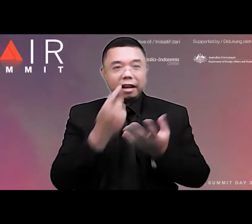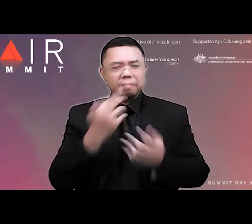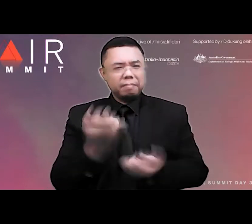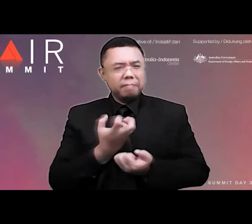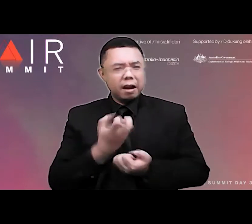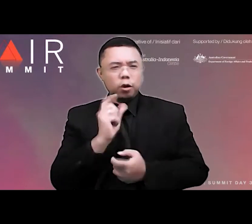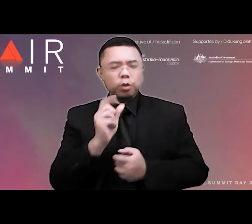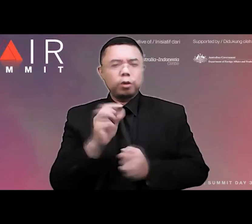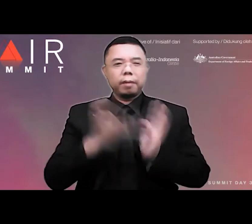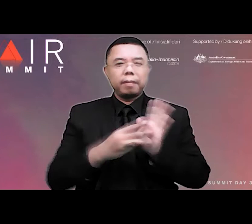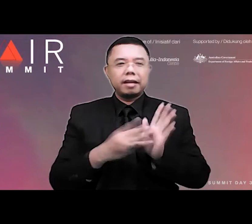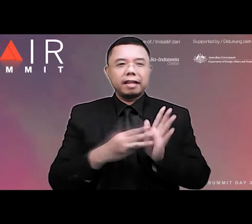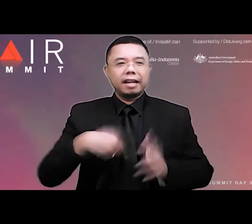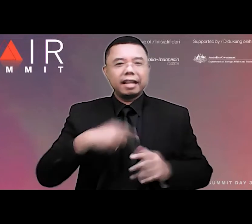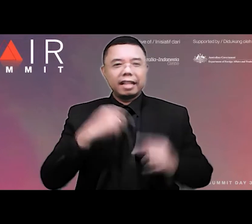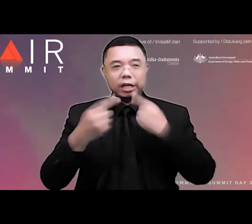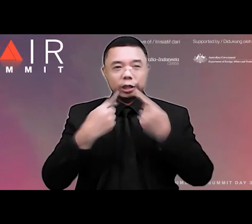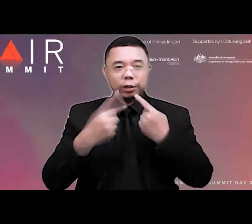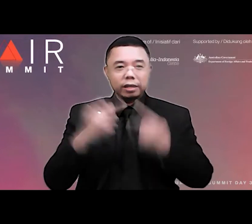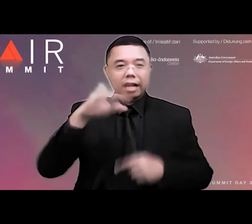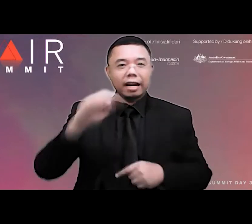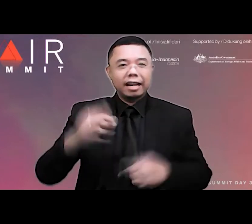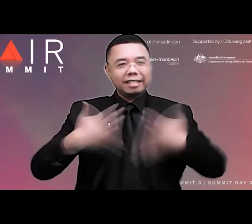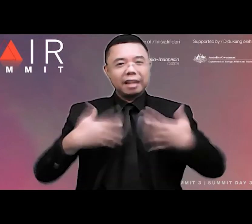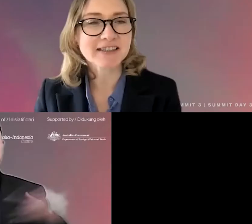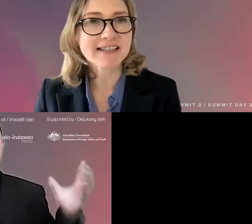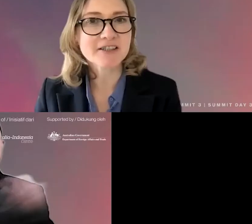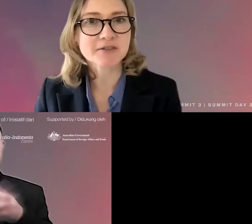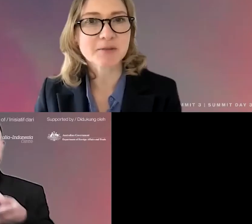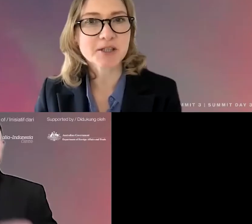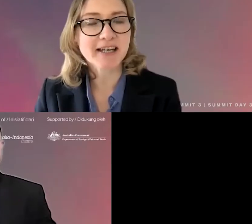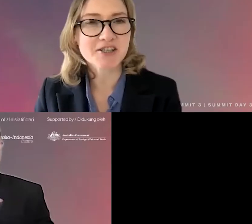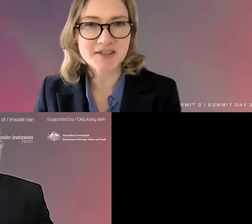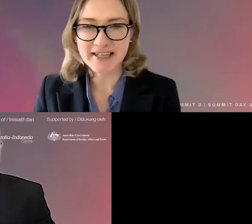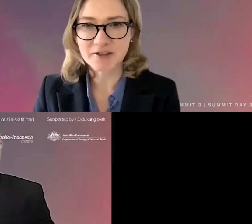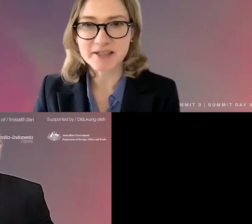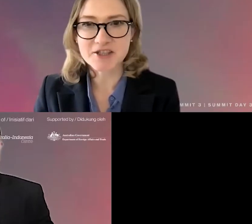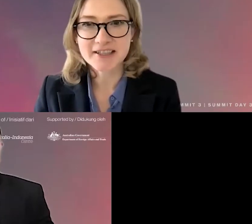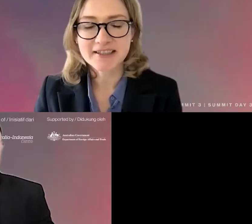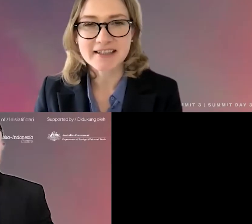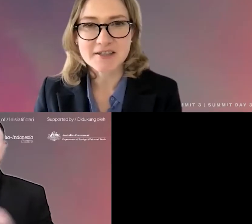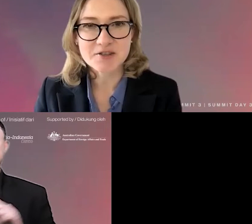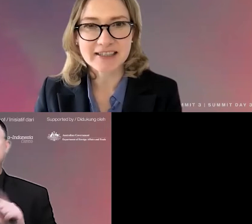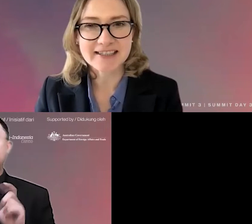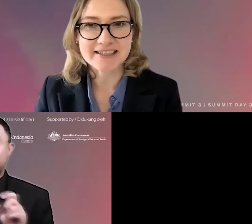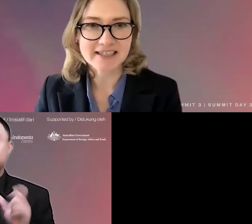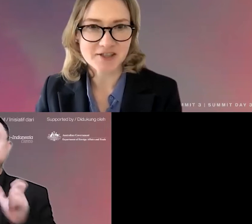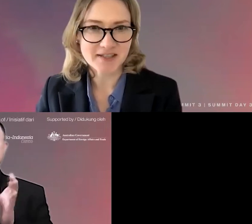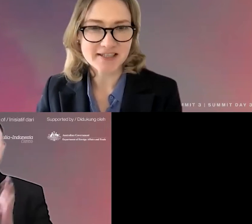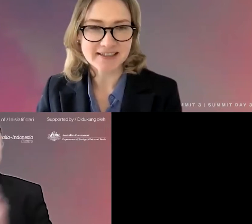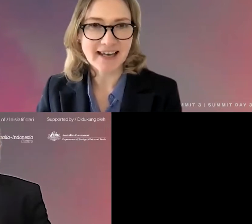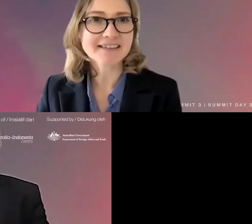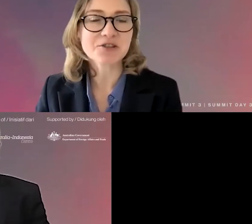us for day 3 of our Pair Summit. I'm Helen Brown, the lead of Communications and Outreach at the